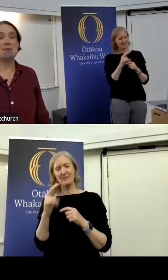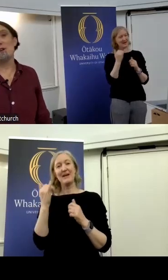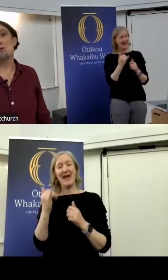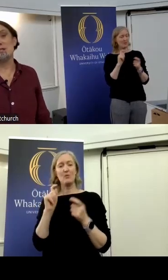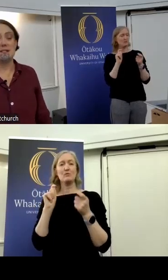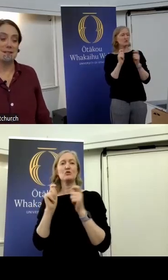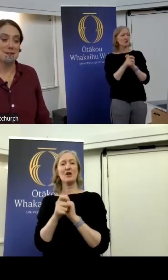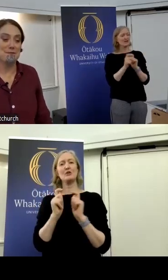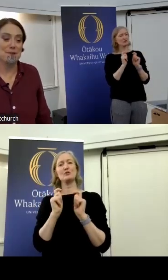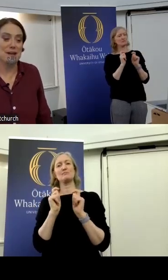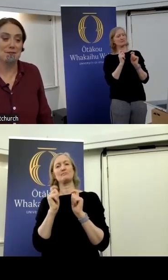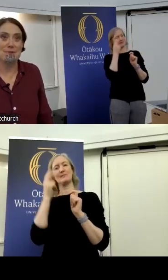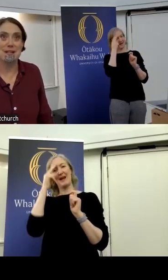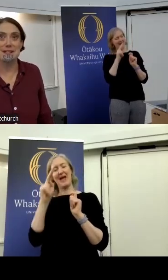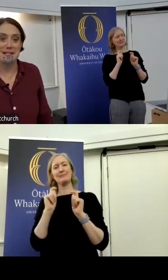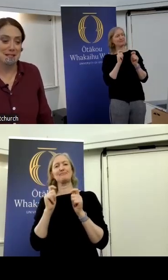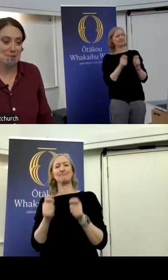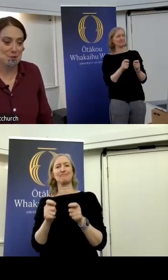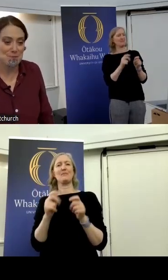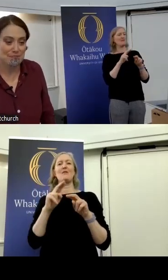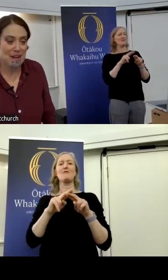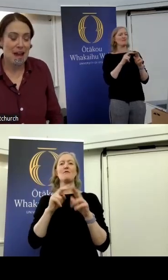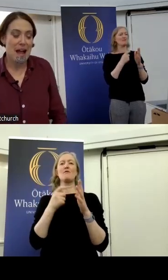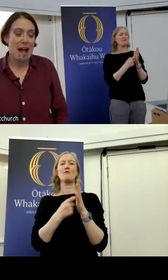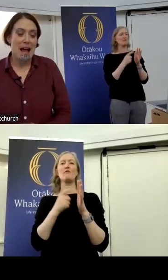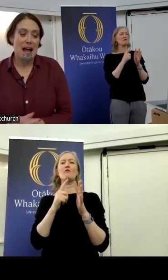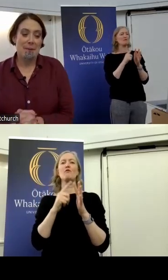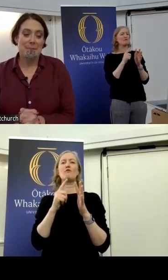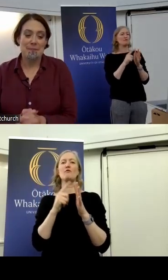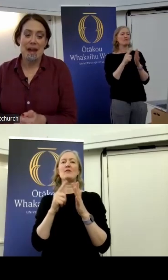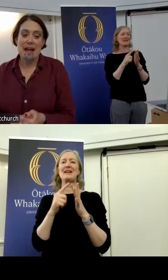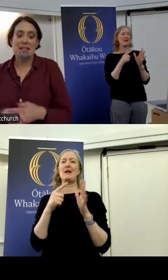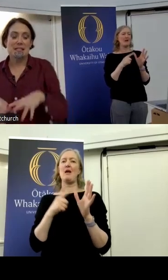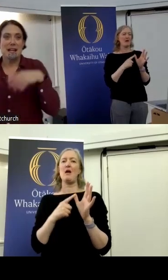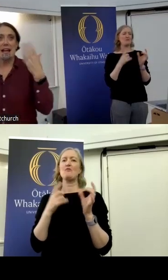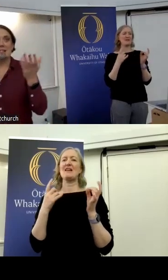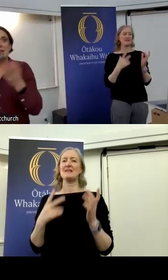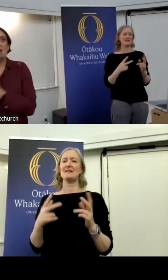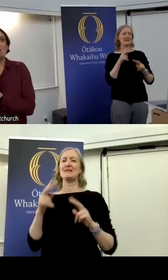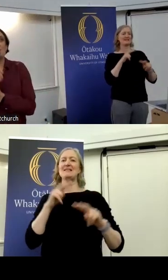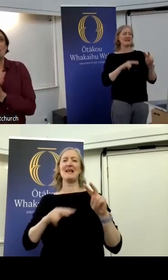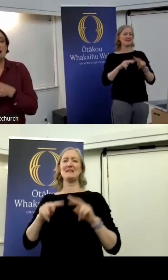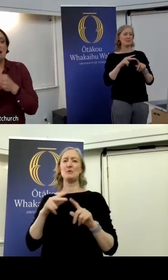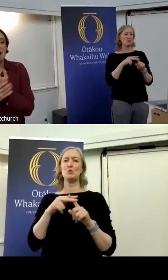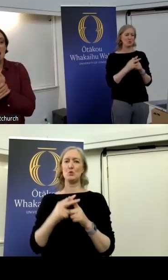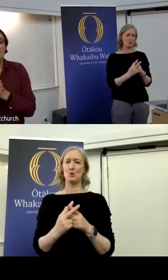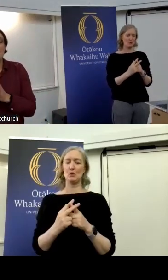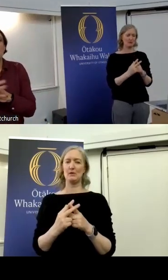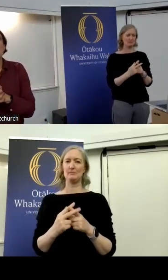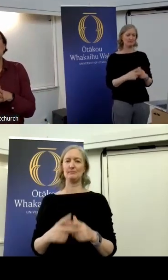it's been rechristened the FREA Readiness Assessment Tool. And as I noted